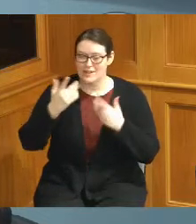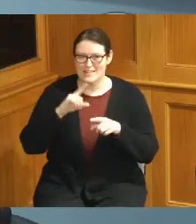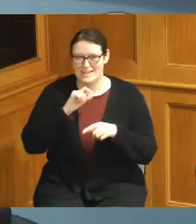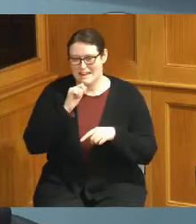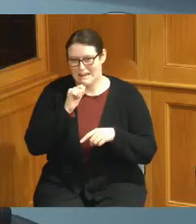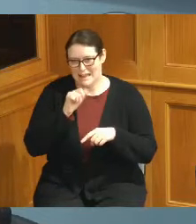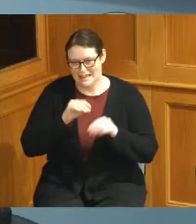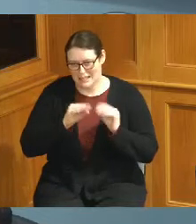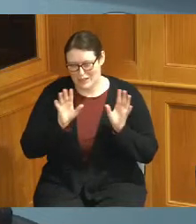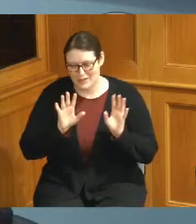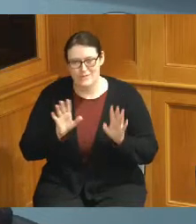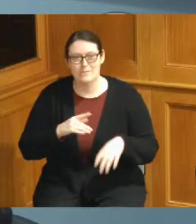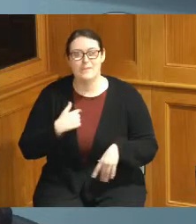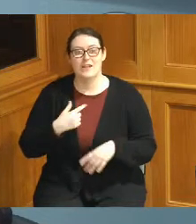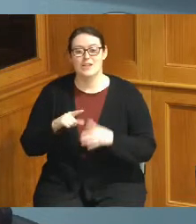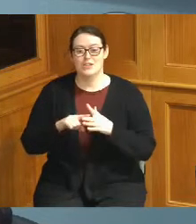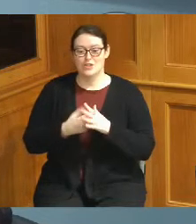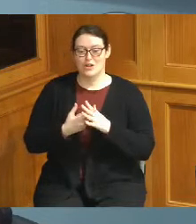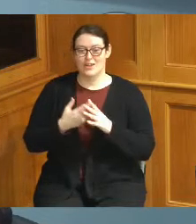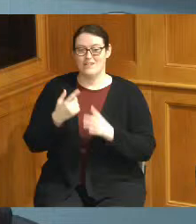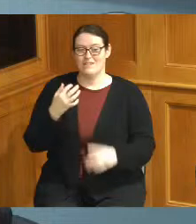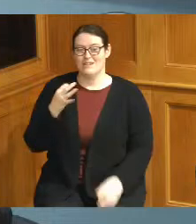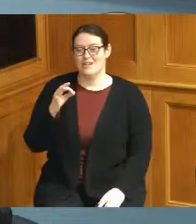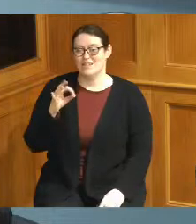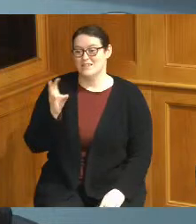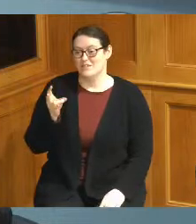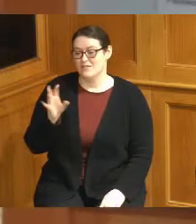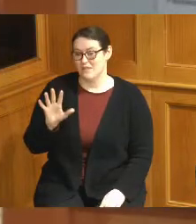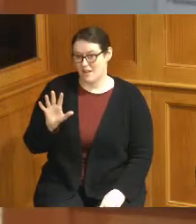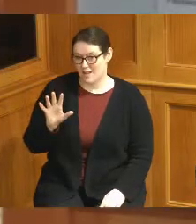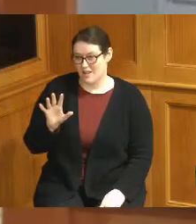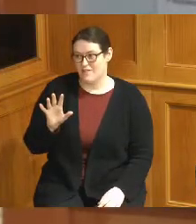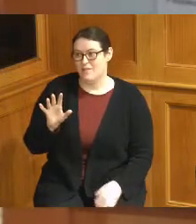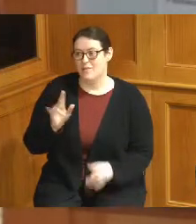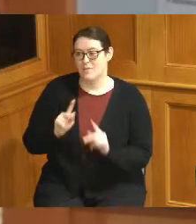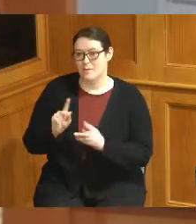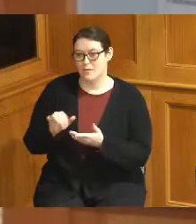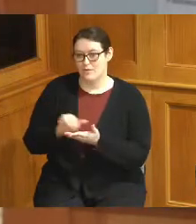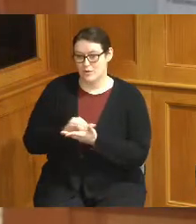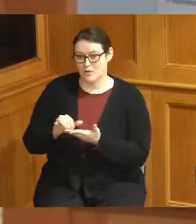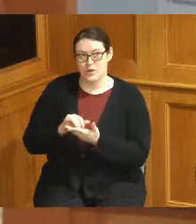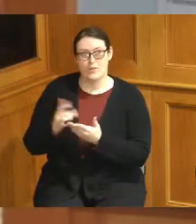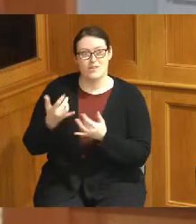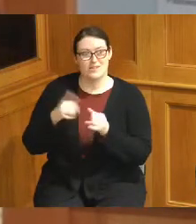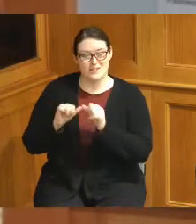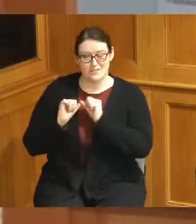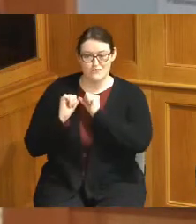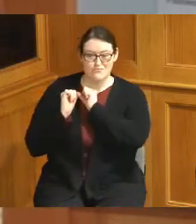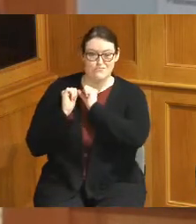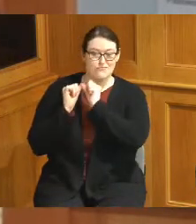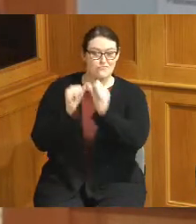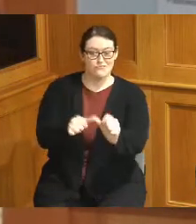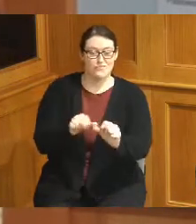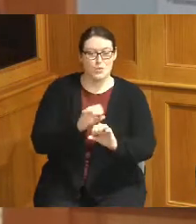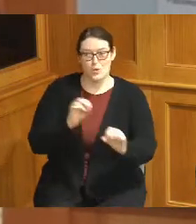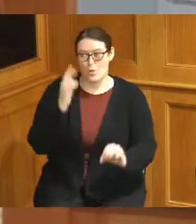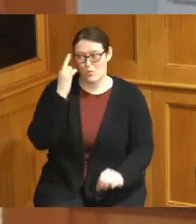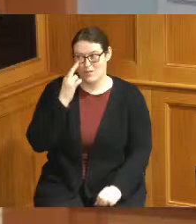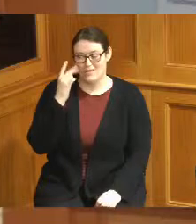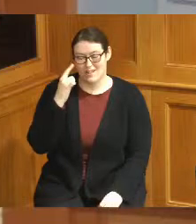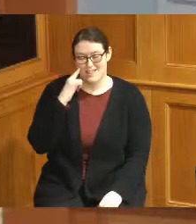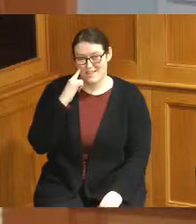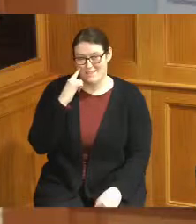in 1795, Oh, there we go. a small group of people in New York, and we're still going strong. So there's absolutely no reason to think the